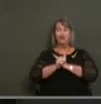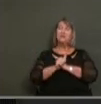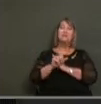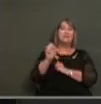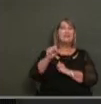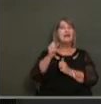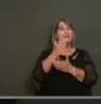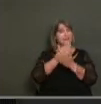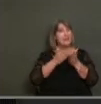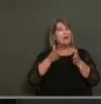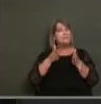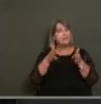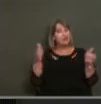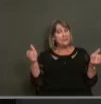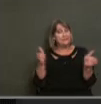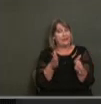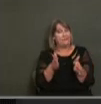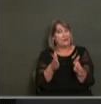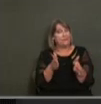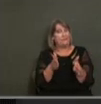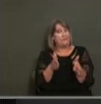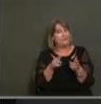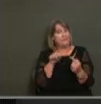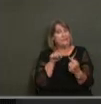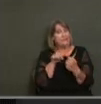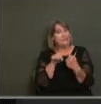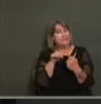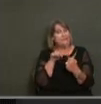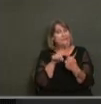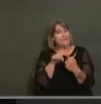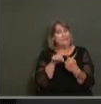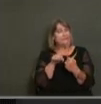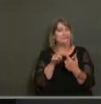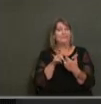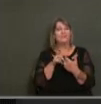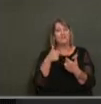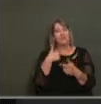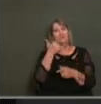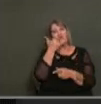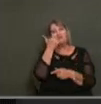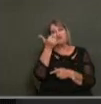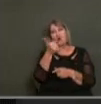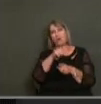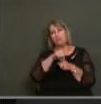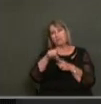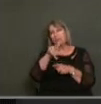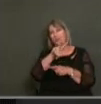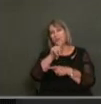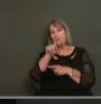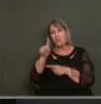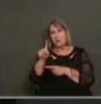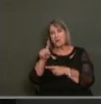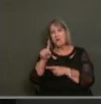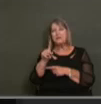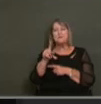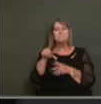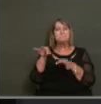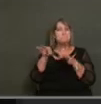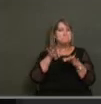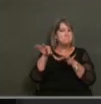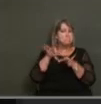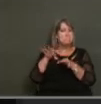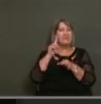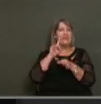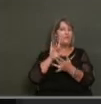some narrower streets in the city, I would call that in either, like I said, 311, and either code enforcement or SAPD